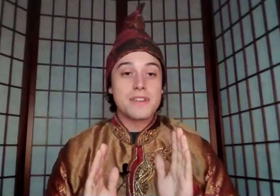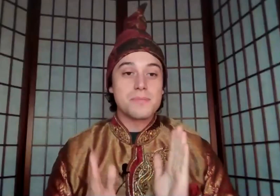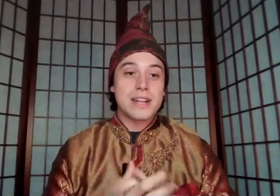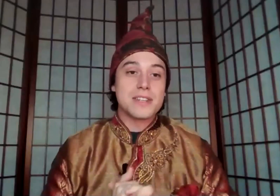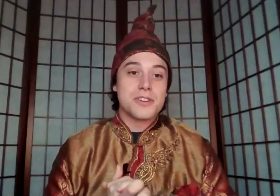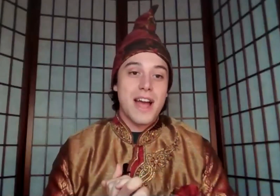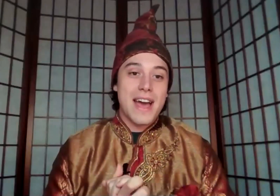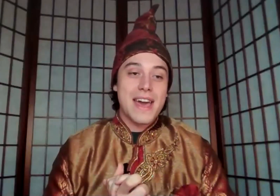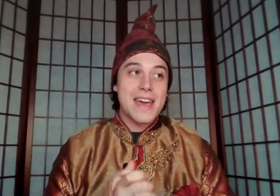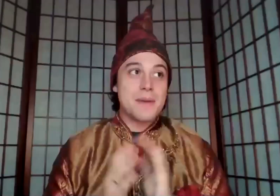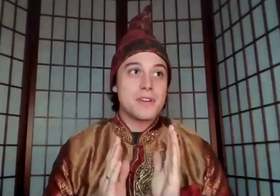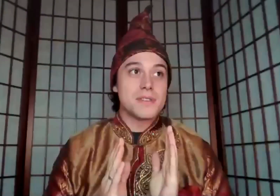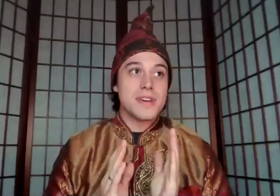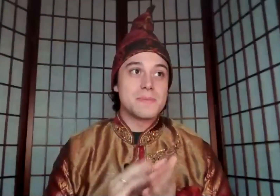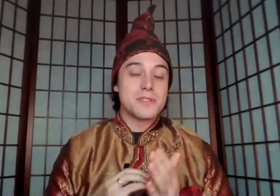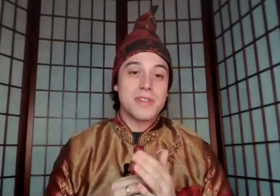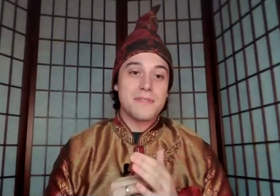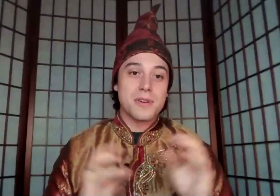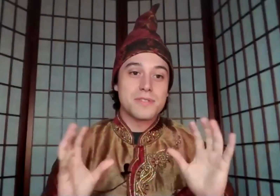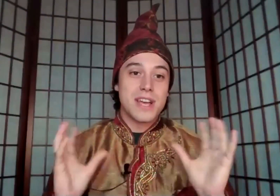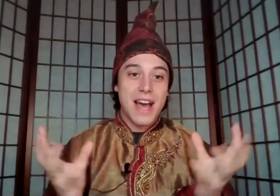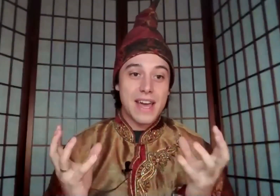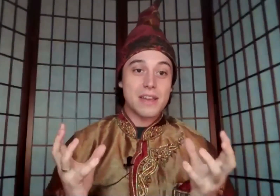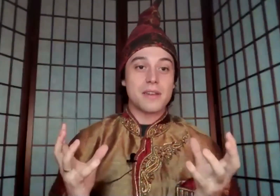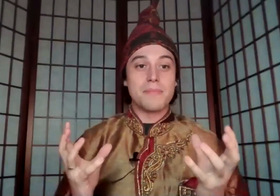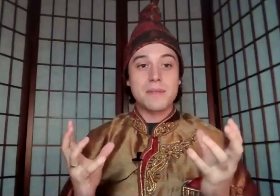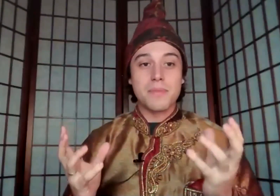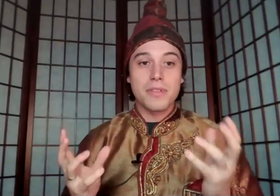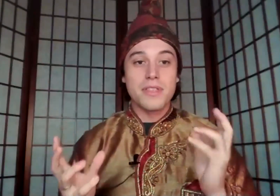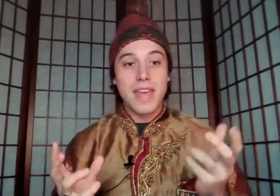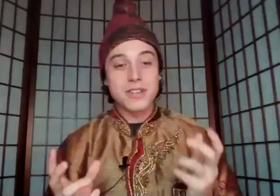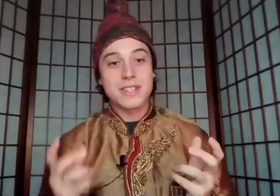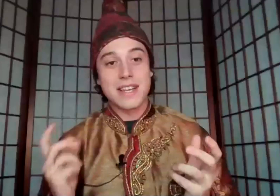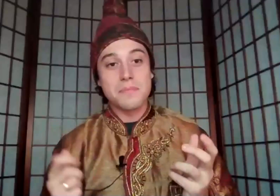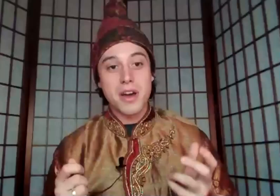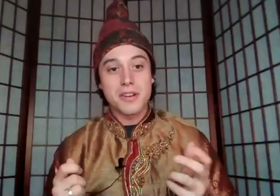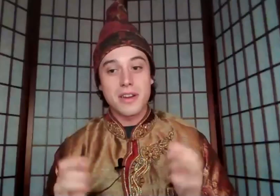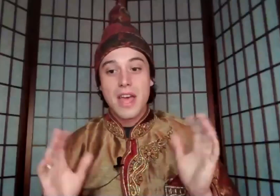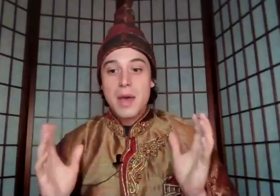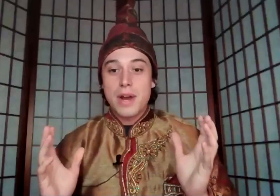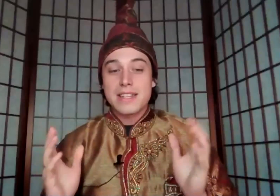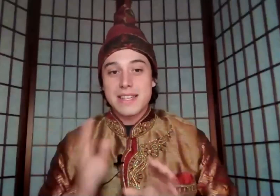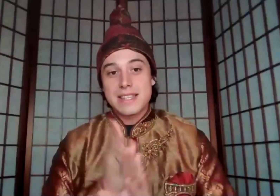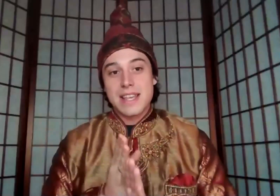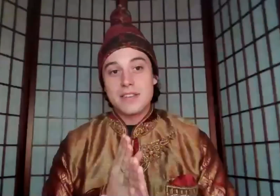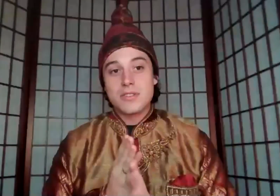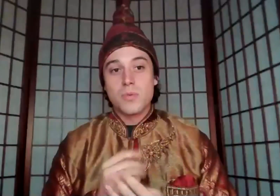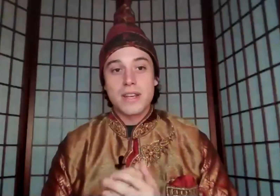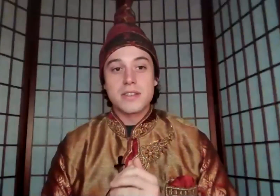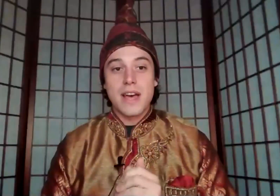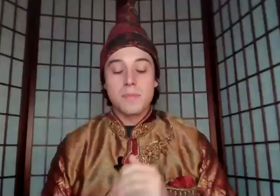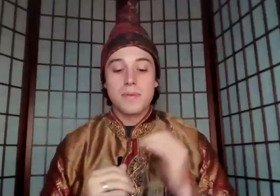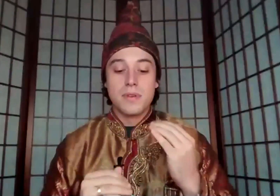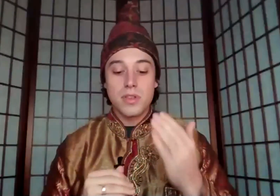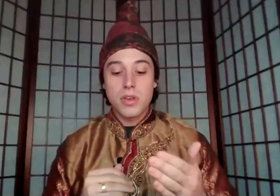I'm a shamanism practitioner. I am also a spiritual life coach. I combine both the ancient and the modern practices into